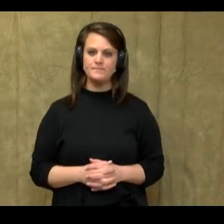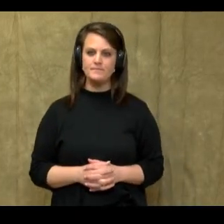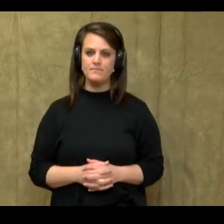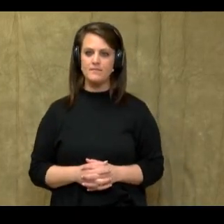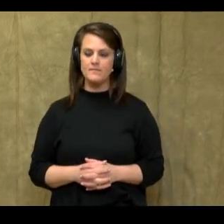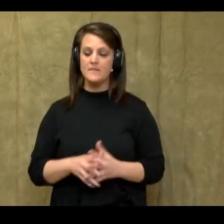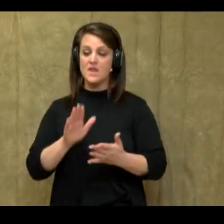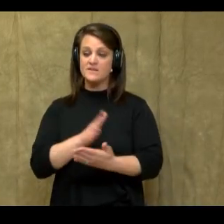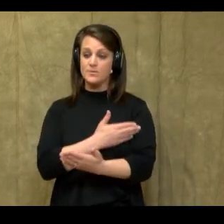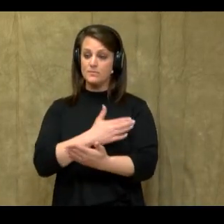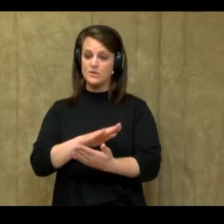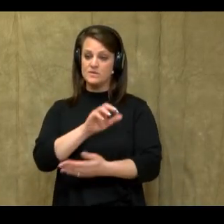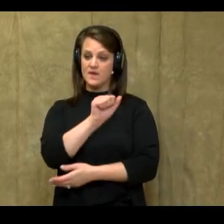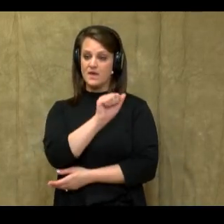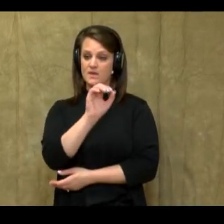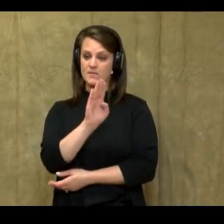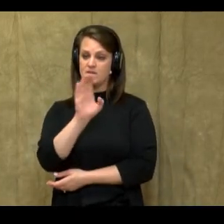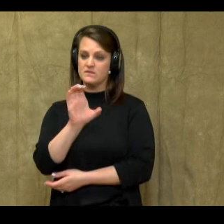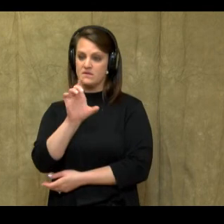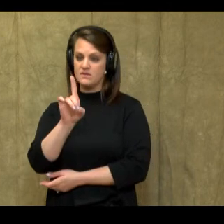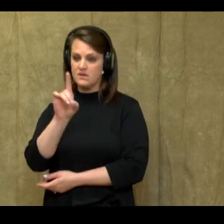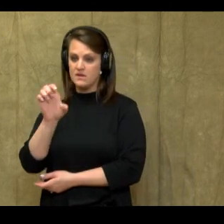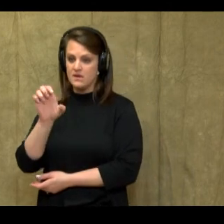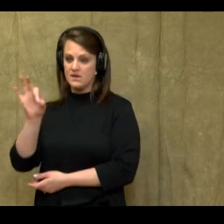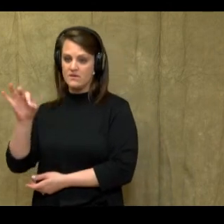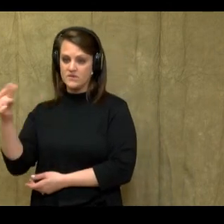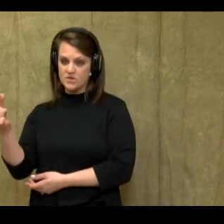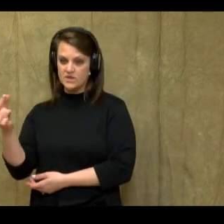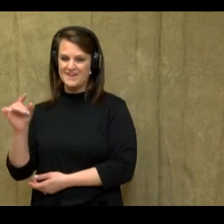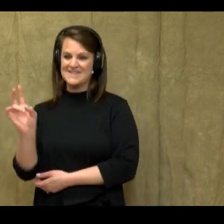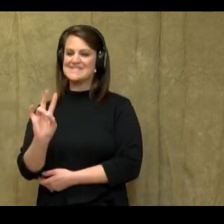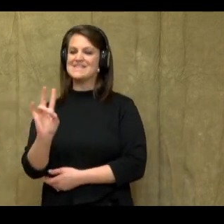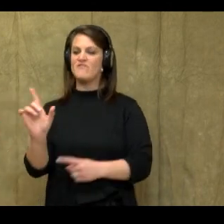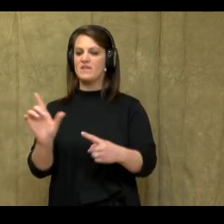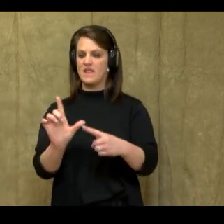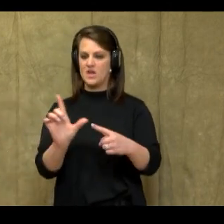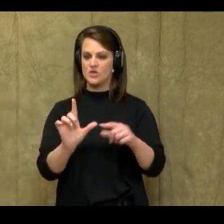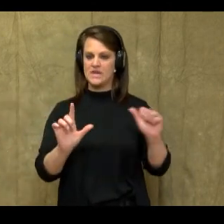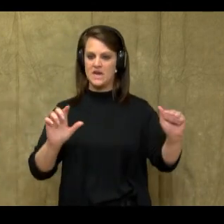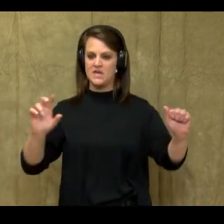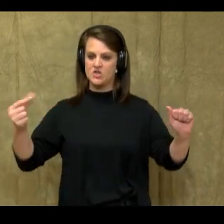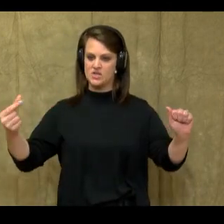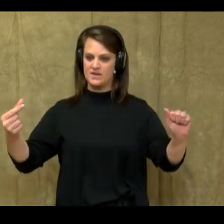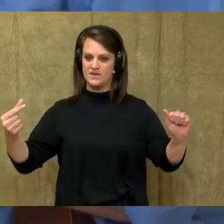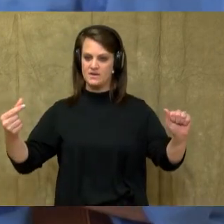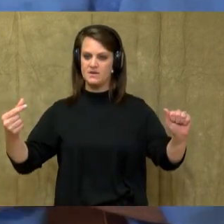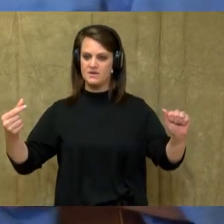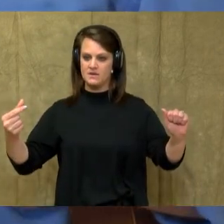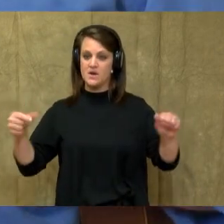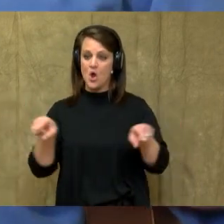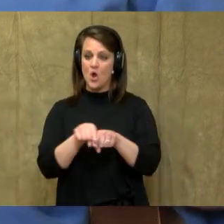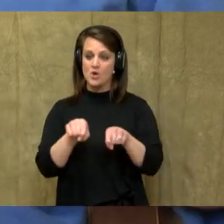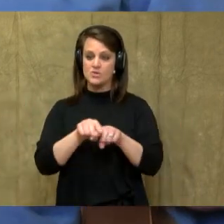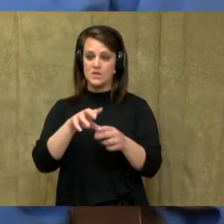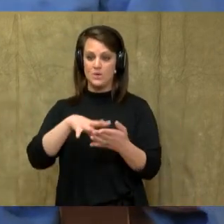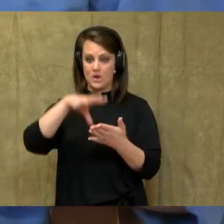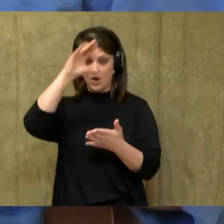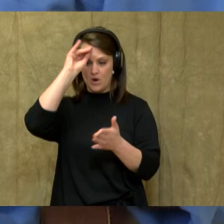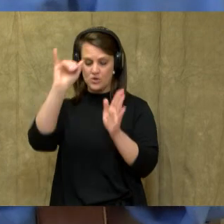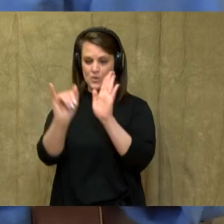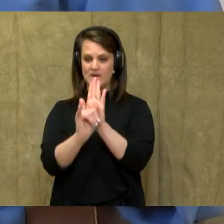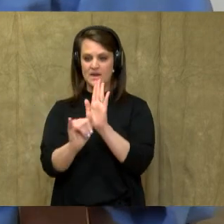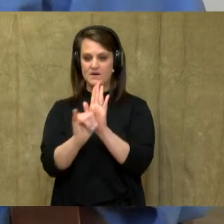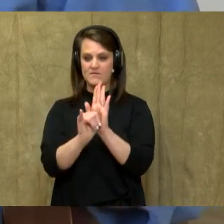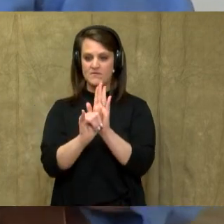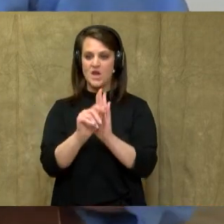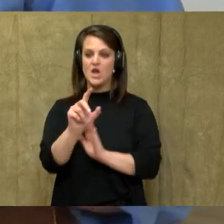that the musical alphabet has 7 letters, A through G. You also learned to identify